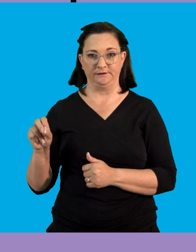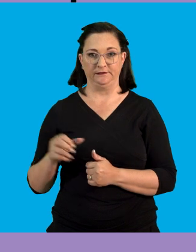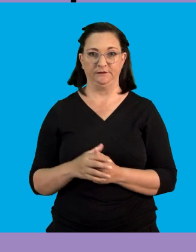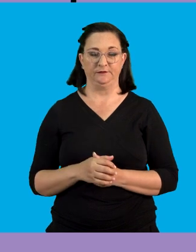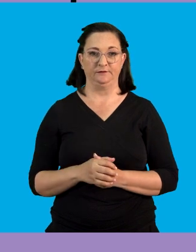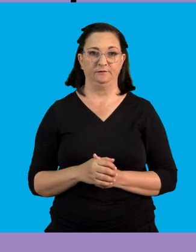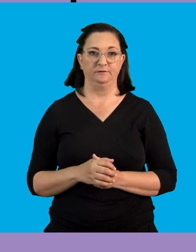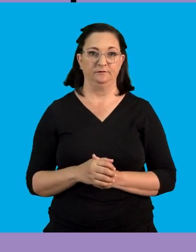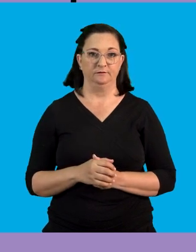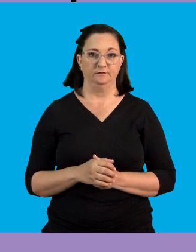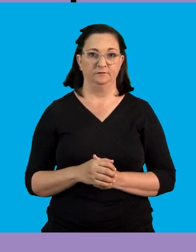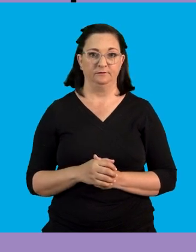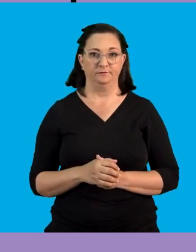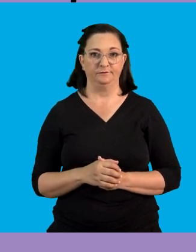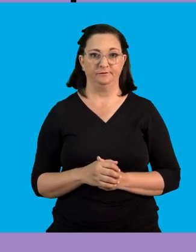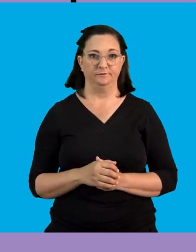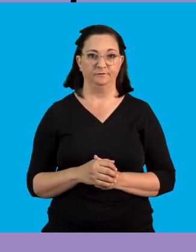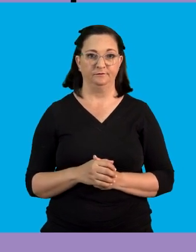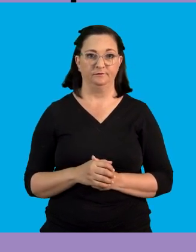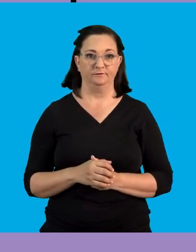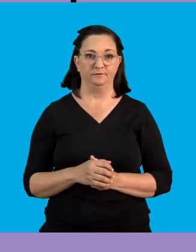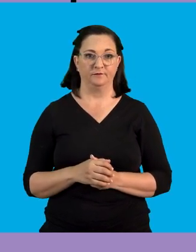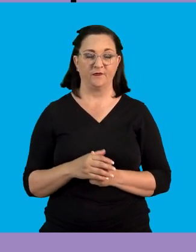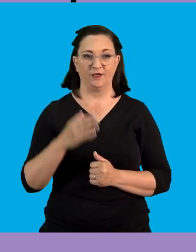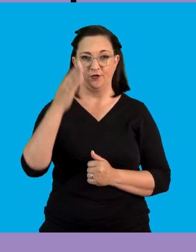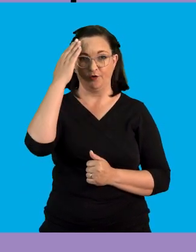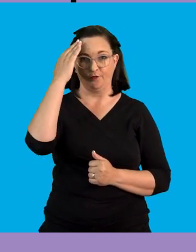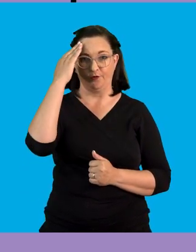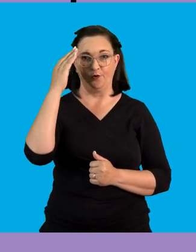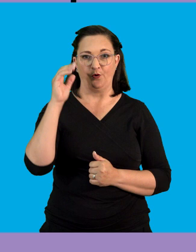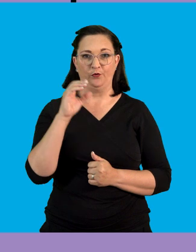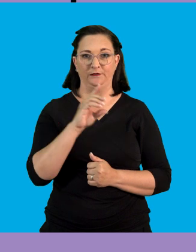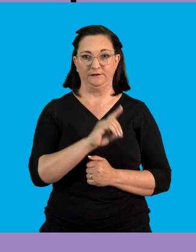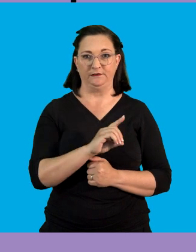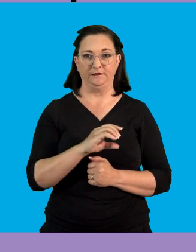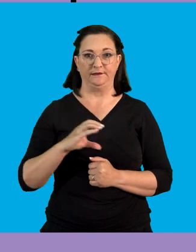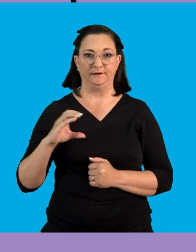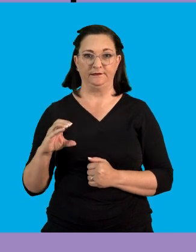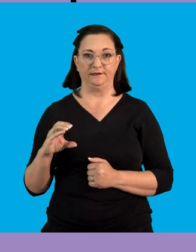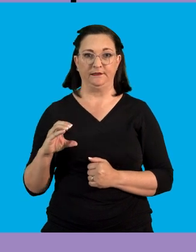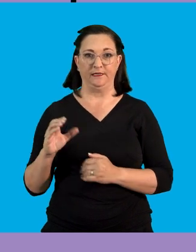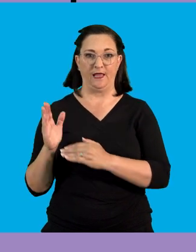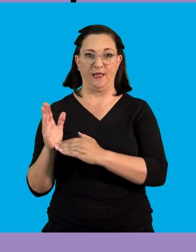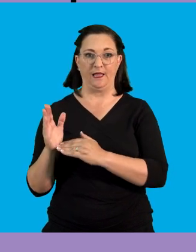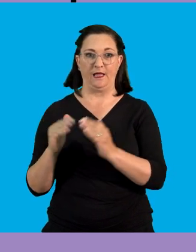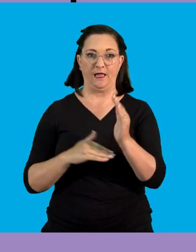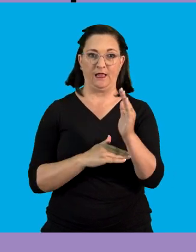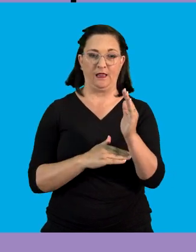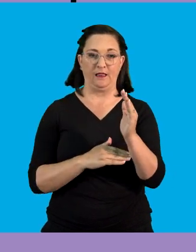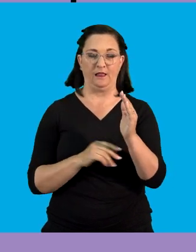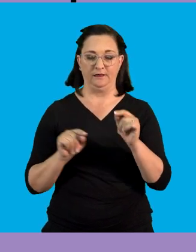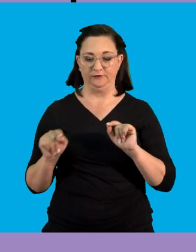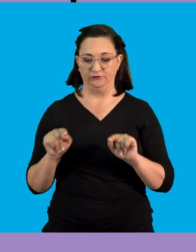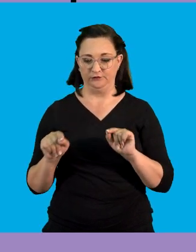180 degrees. So if angle B and C give us 180 degrees, what do we call these angles? Look at